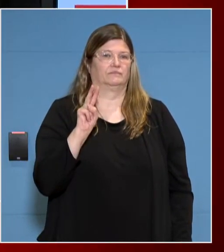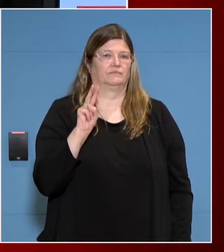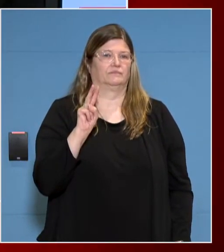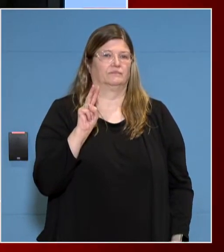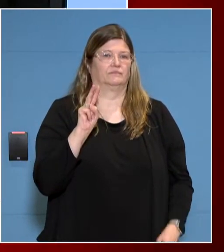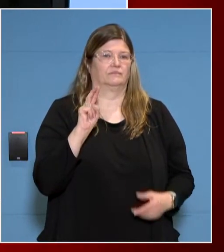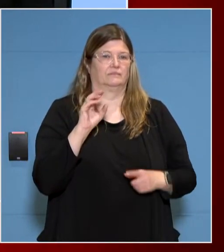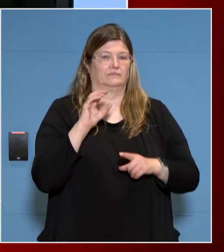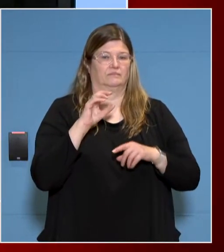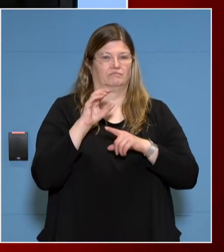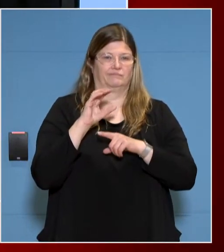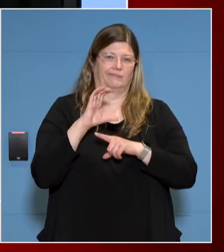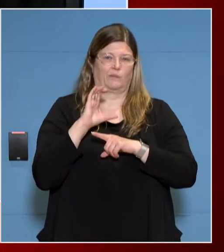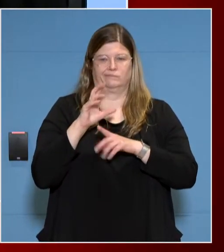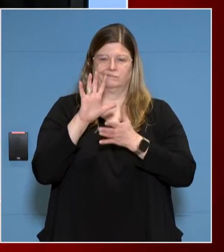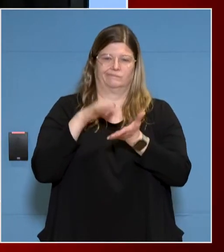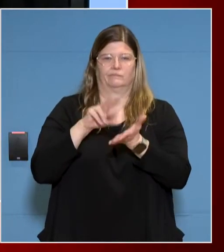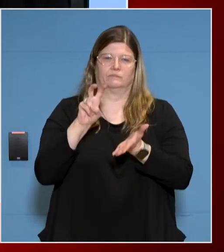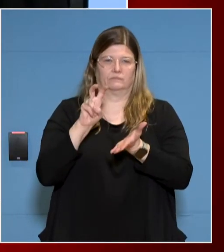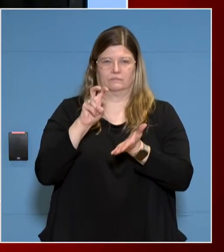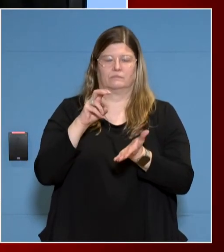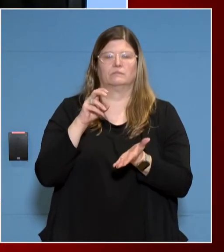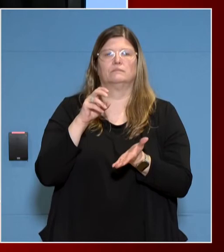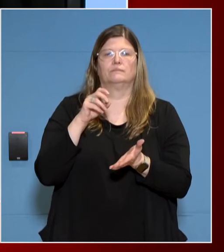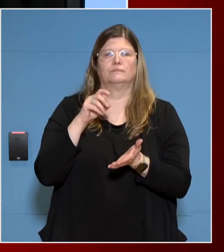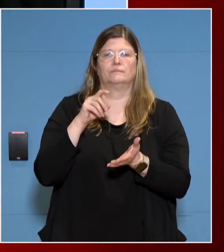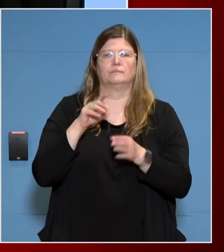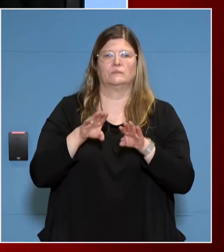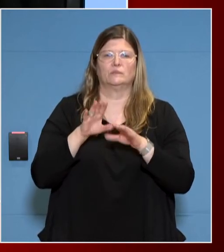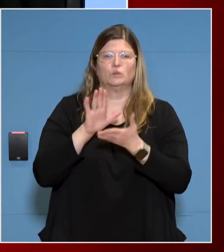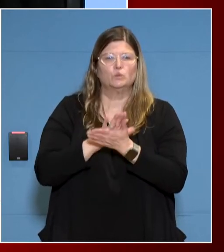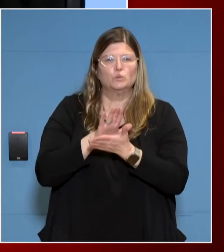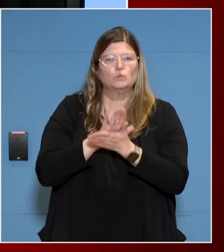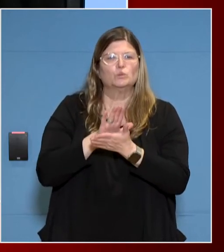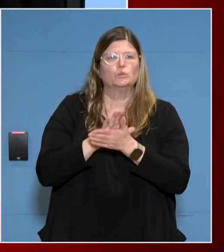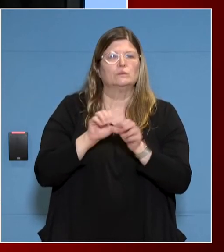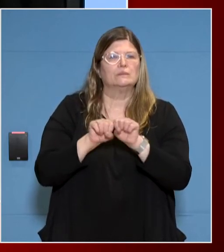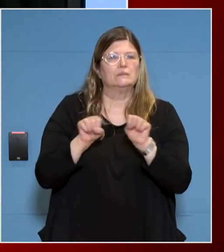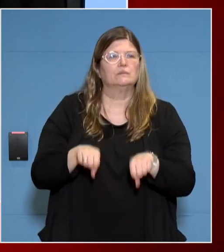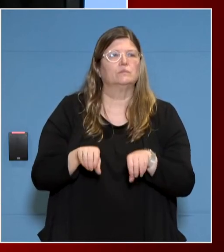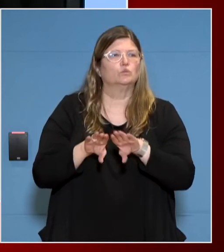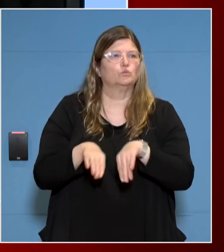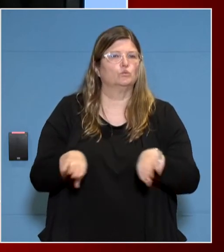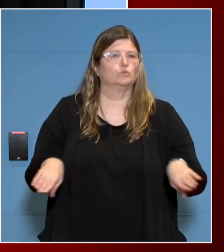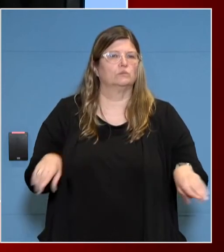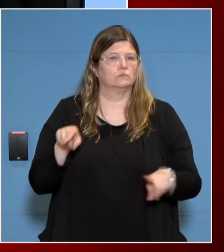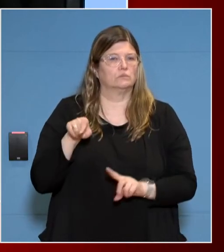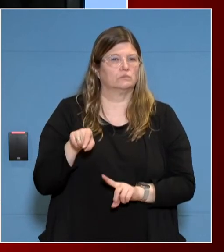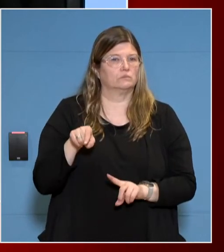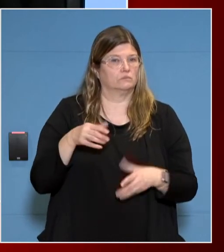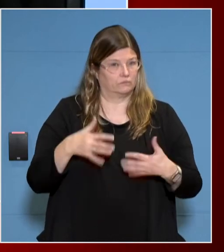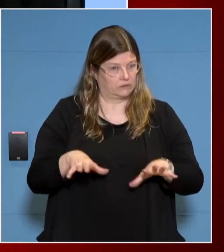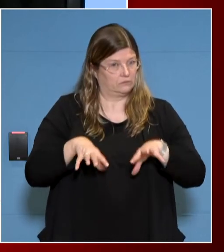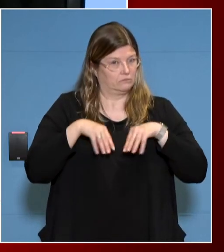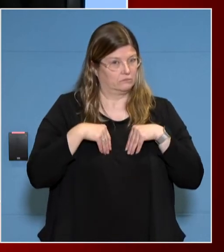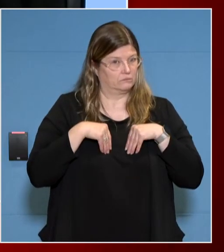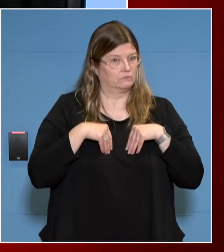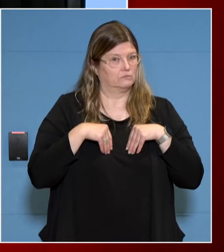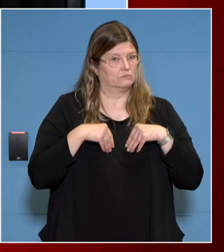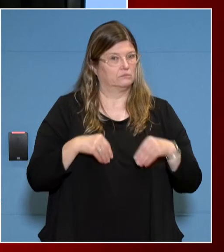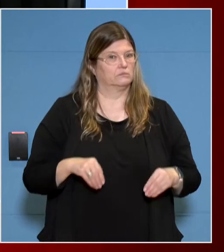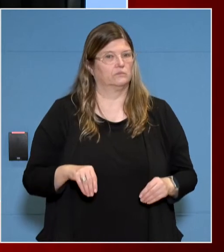have accepted slots. That's about at a third capacity. I know you guys expect it to grow a little more. But what is your take of